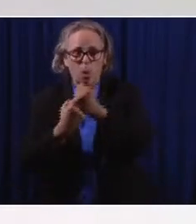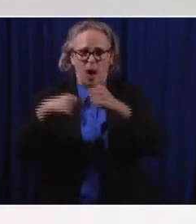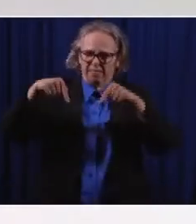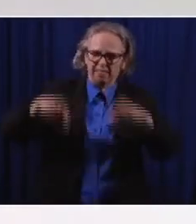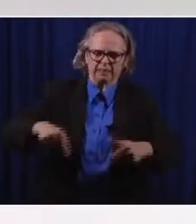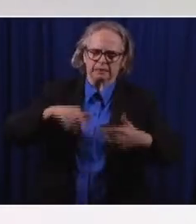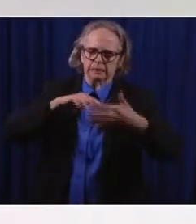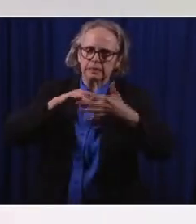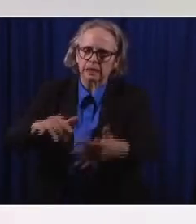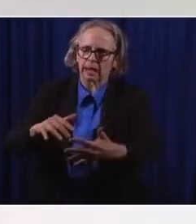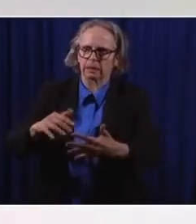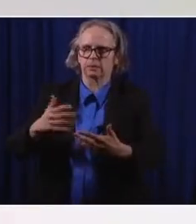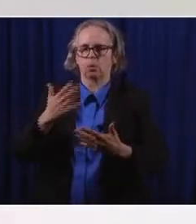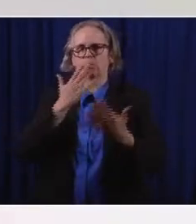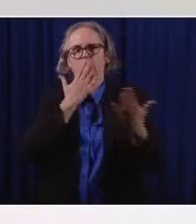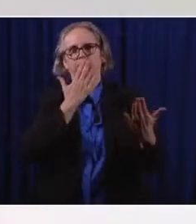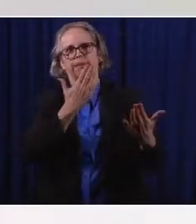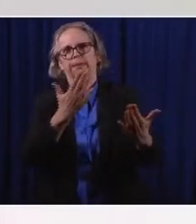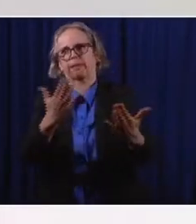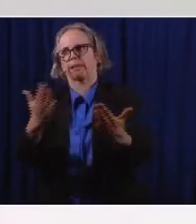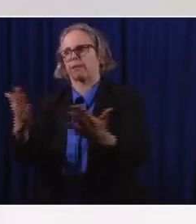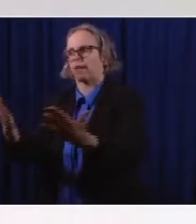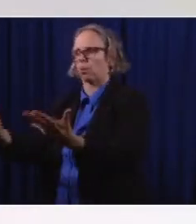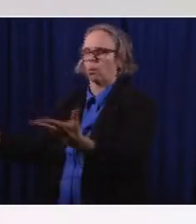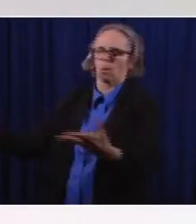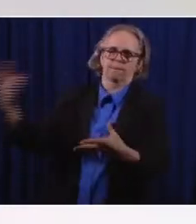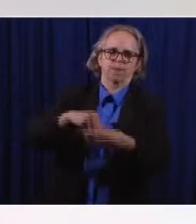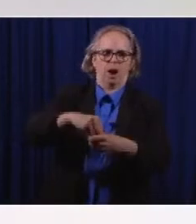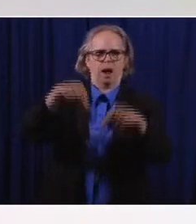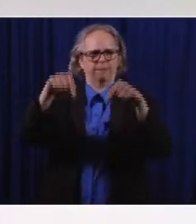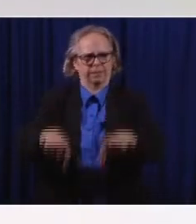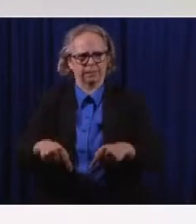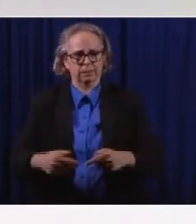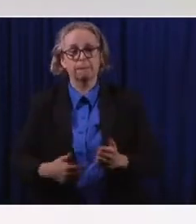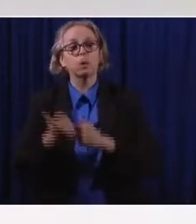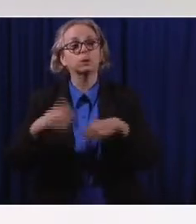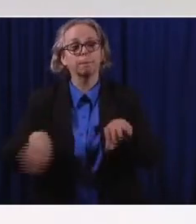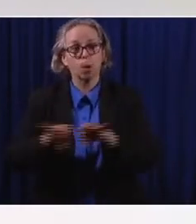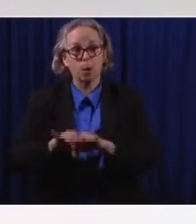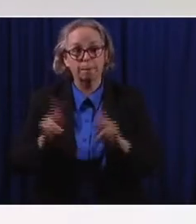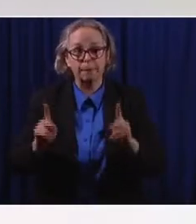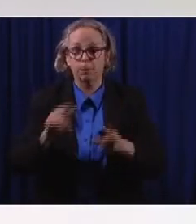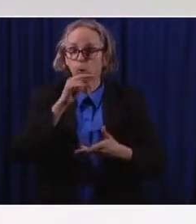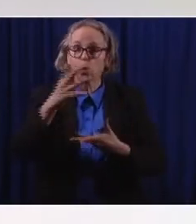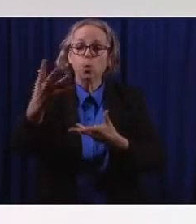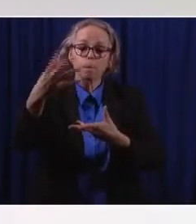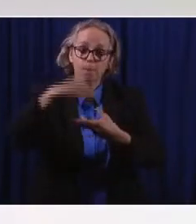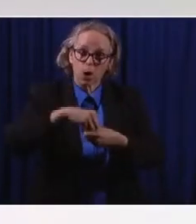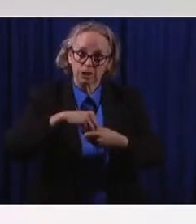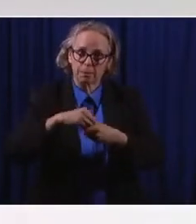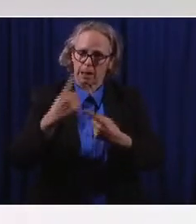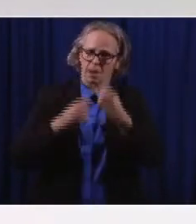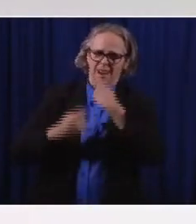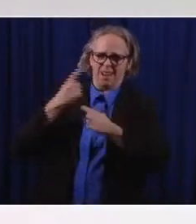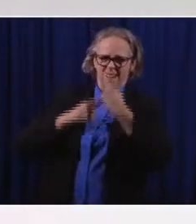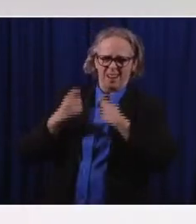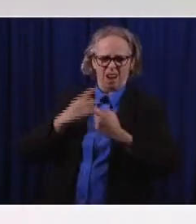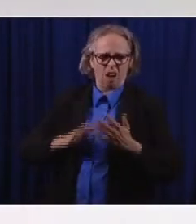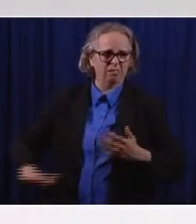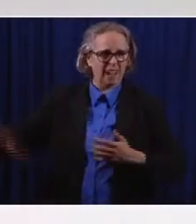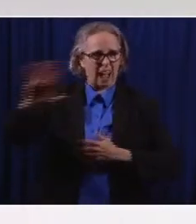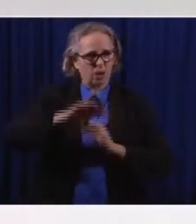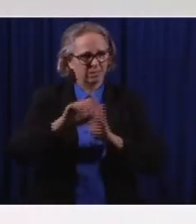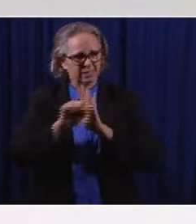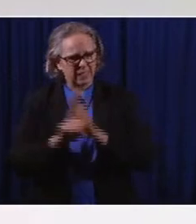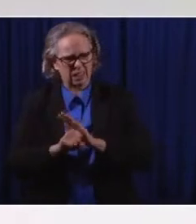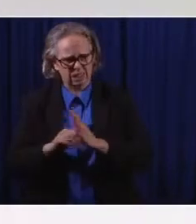other tasks. And most importantly, the participants. So folks across the state of Ohio who agreed to join this project and help us